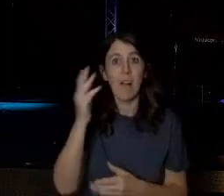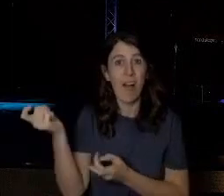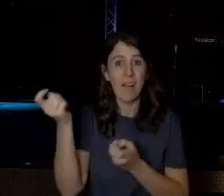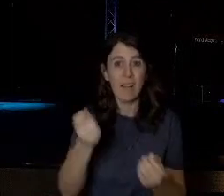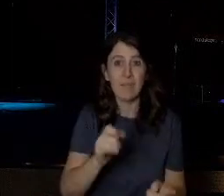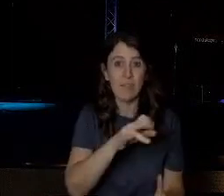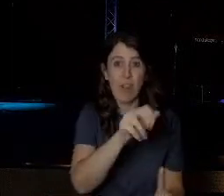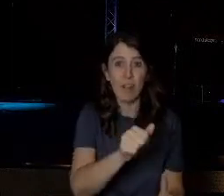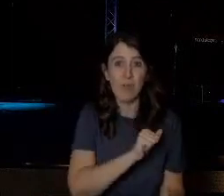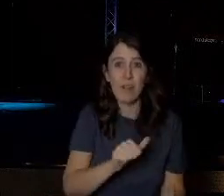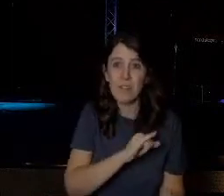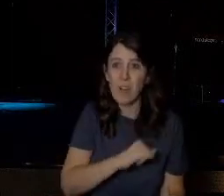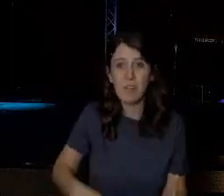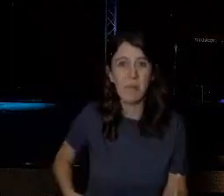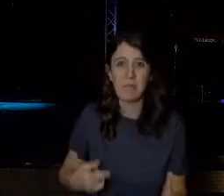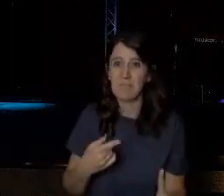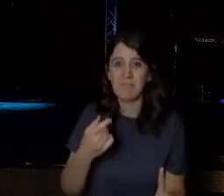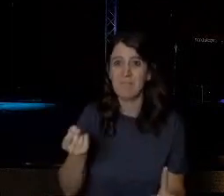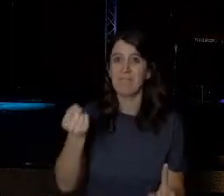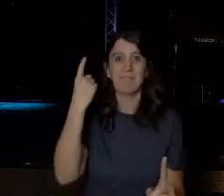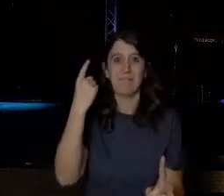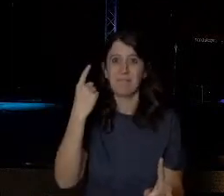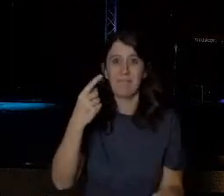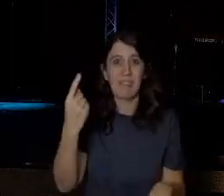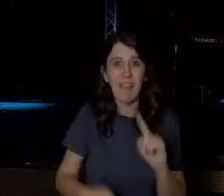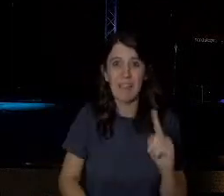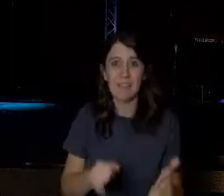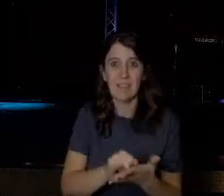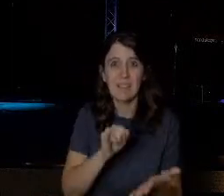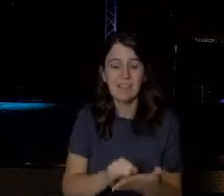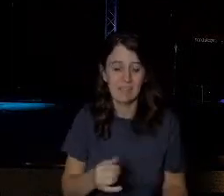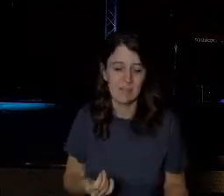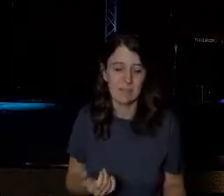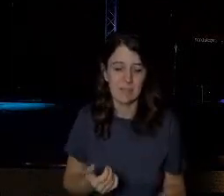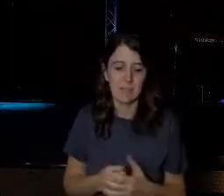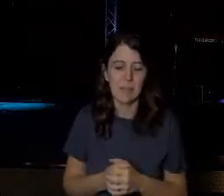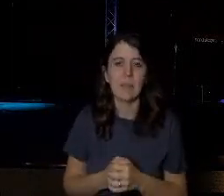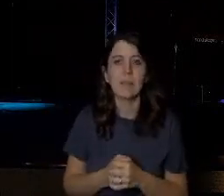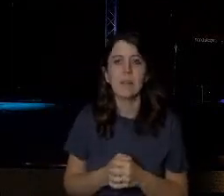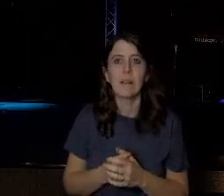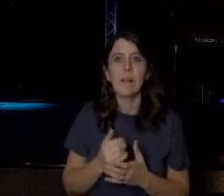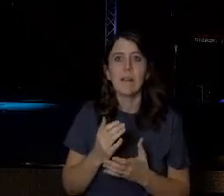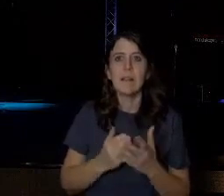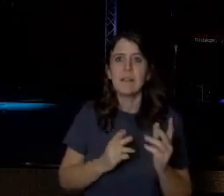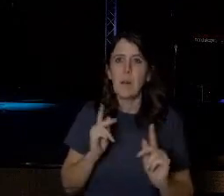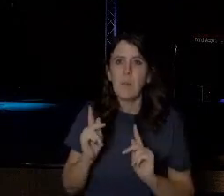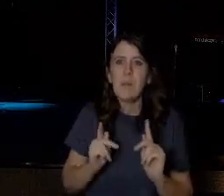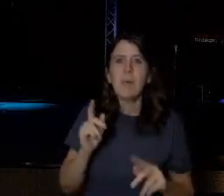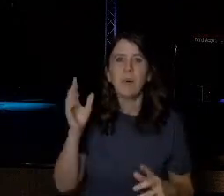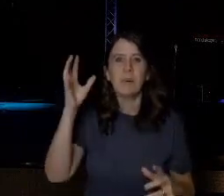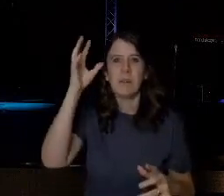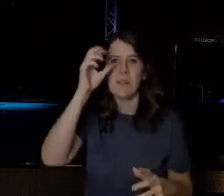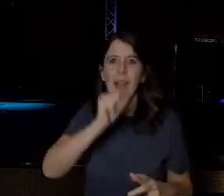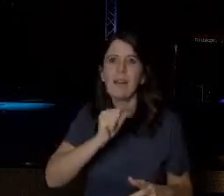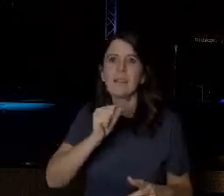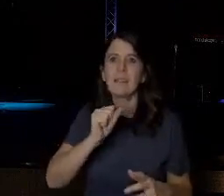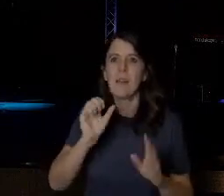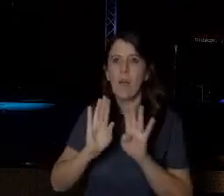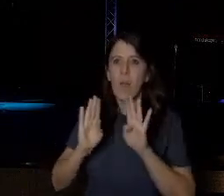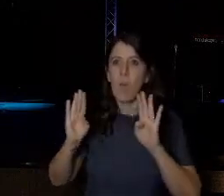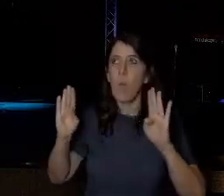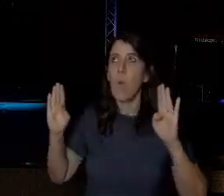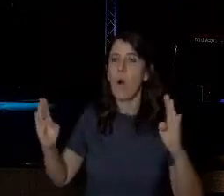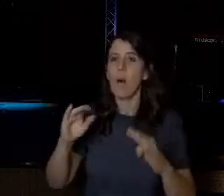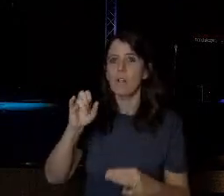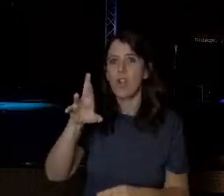any sense at all. In fact, there's some archaeological estimates that put the wall of Jericho at about 13 feet high and 6 feet